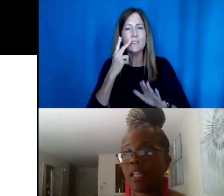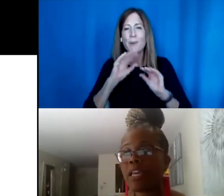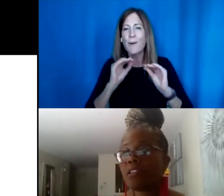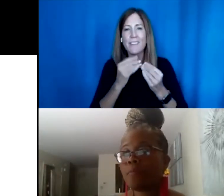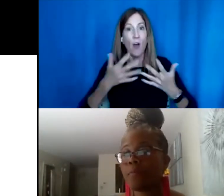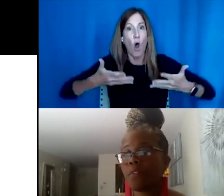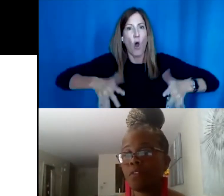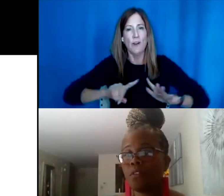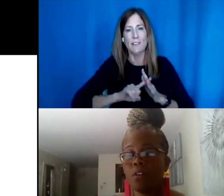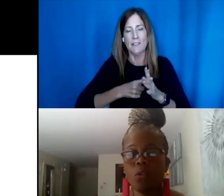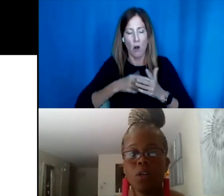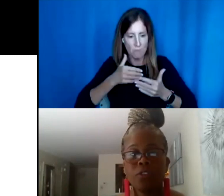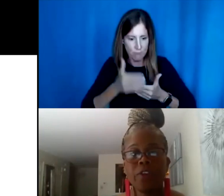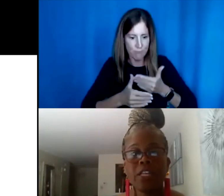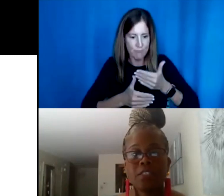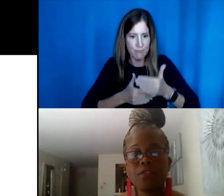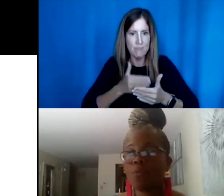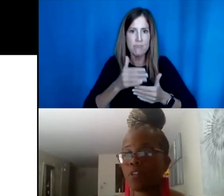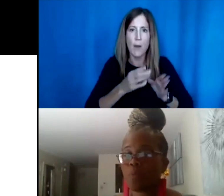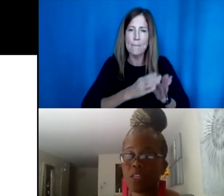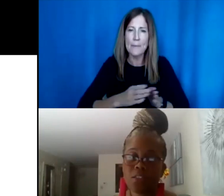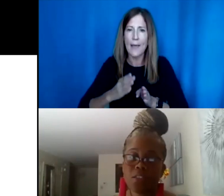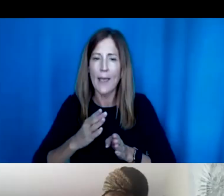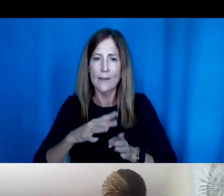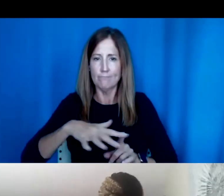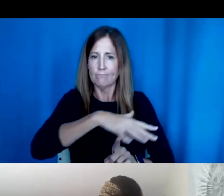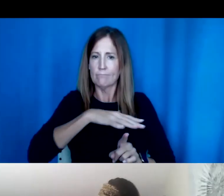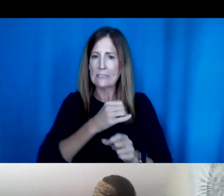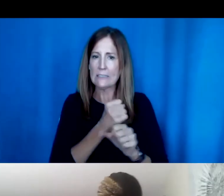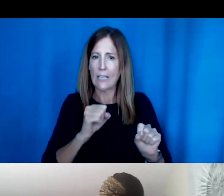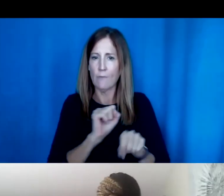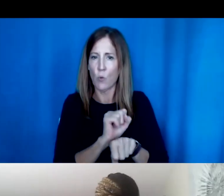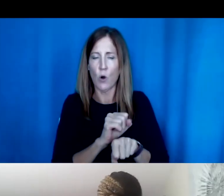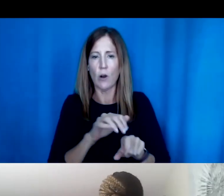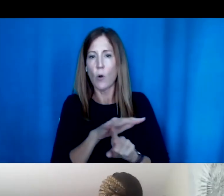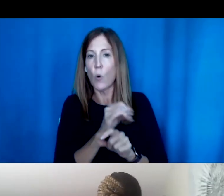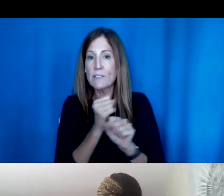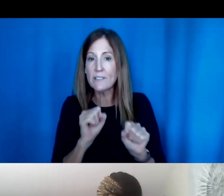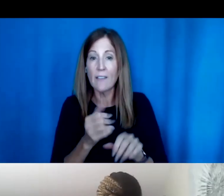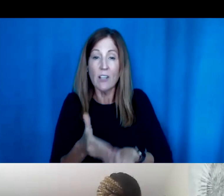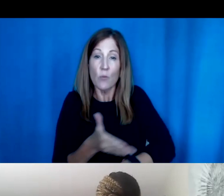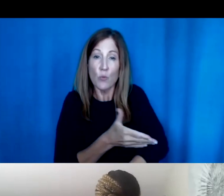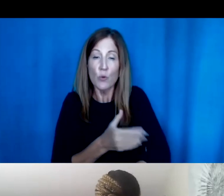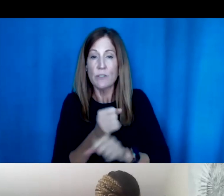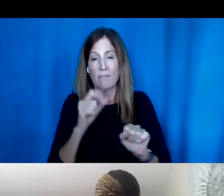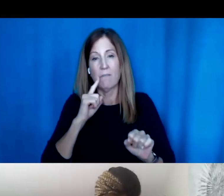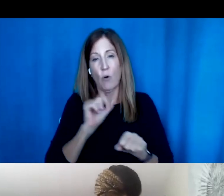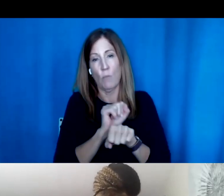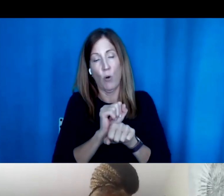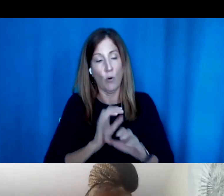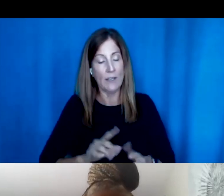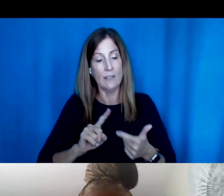started the plan on creating safer workspaces or creating safety, improved safety for employees, customers,